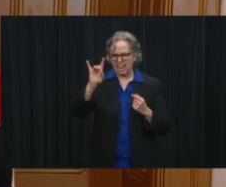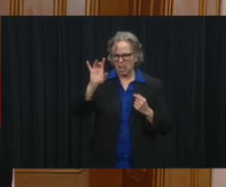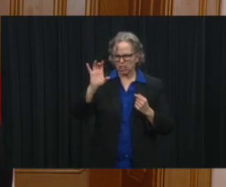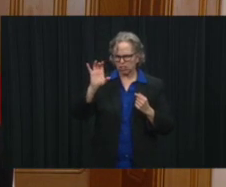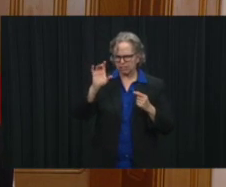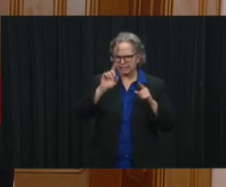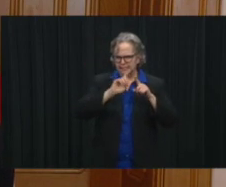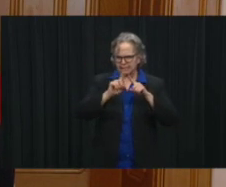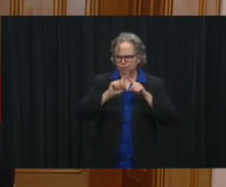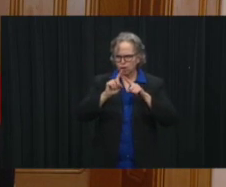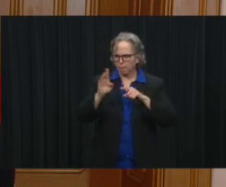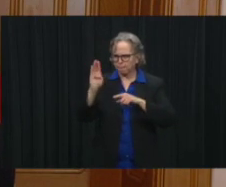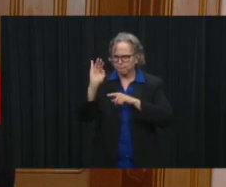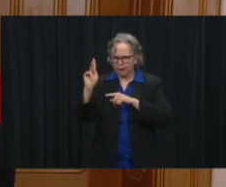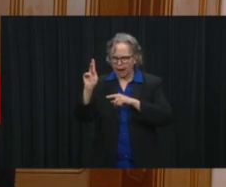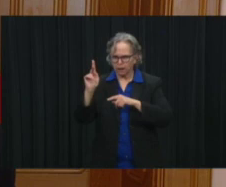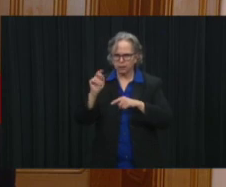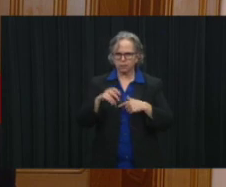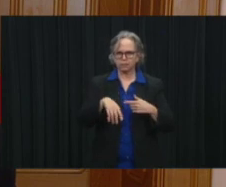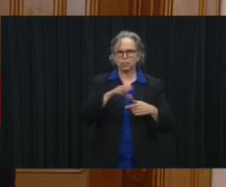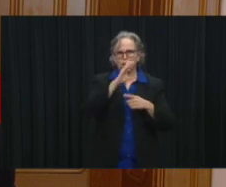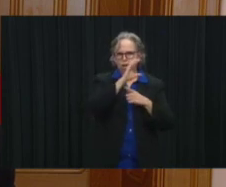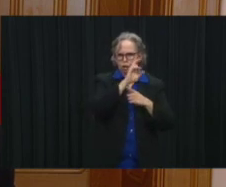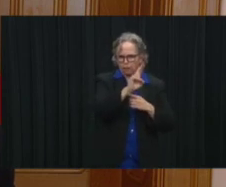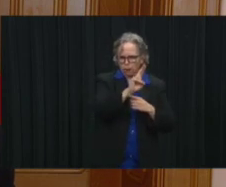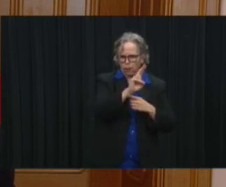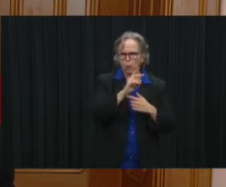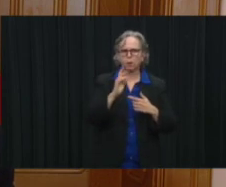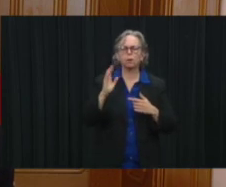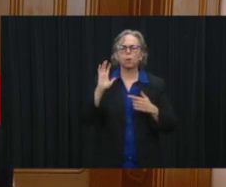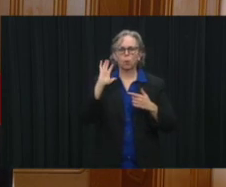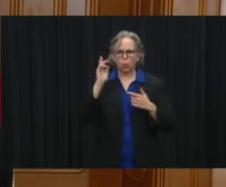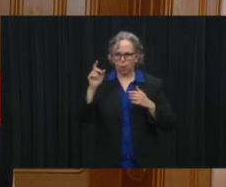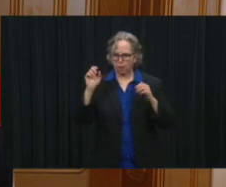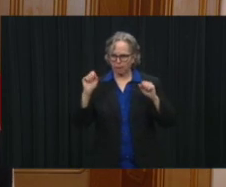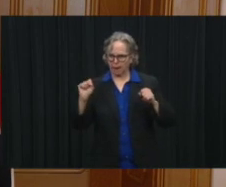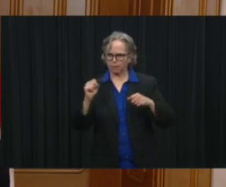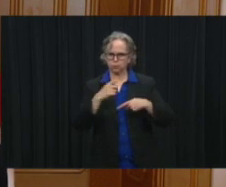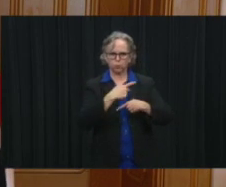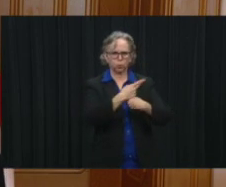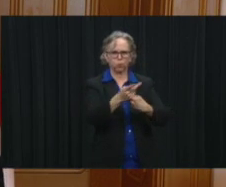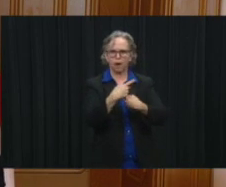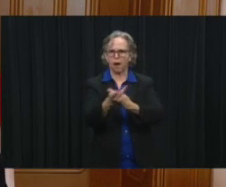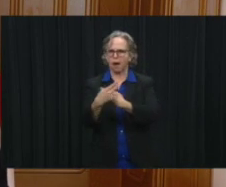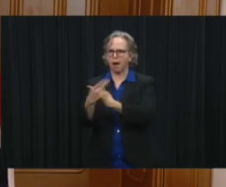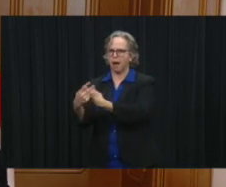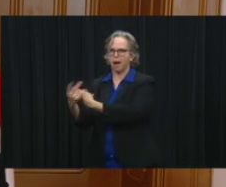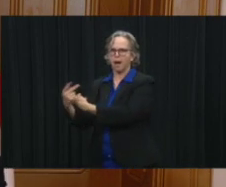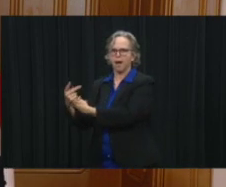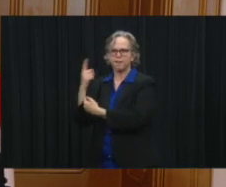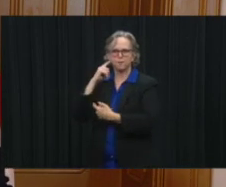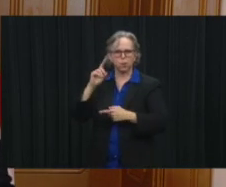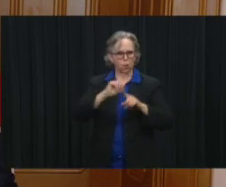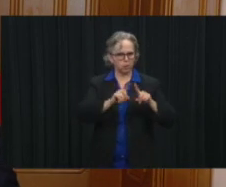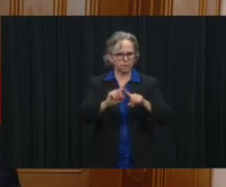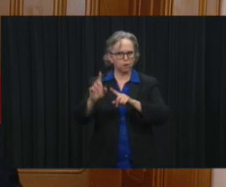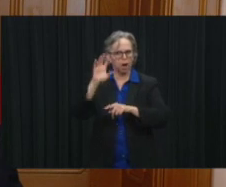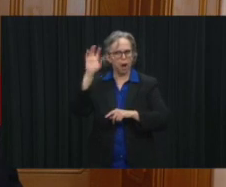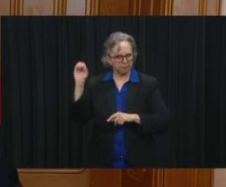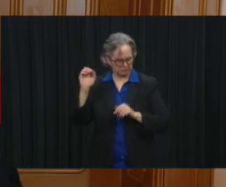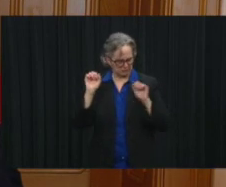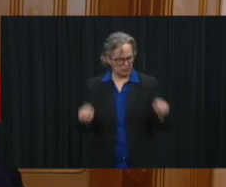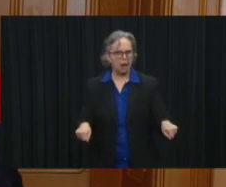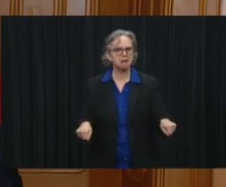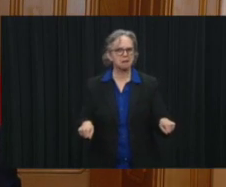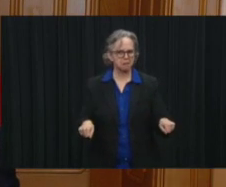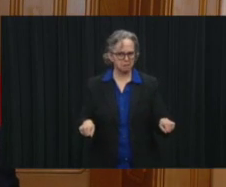start offering this expanded SBA loan for companies. And basically, for a small business, it converts from a